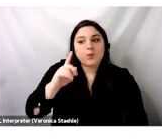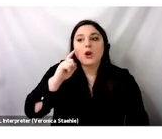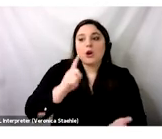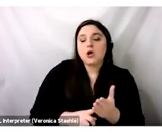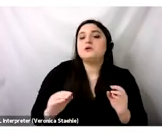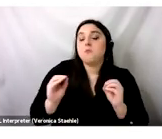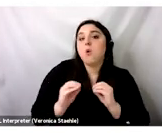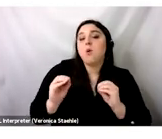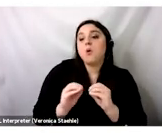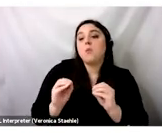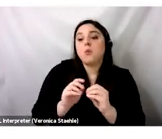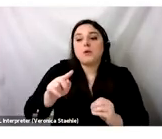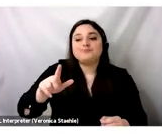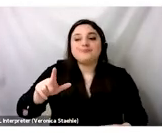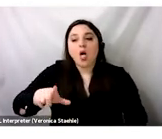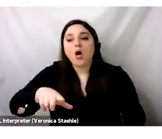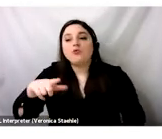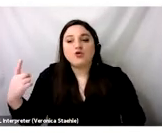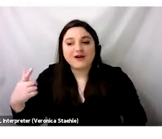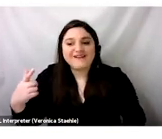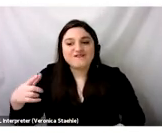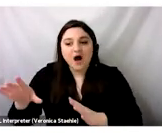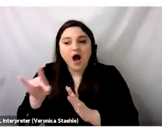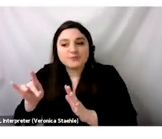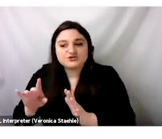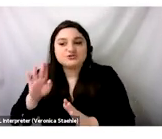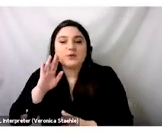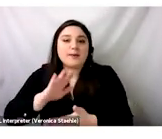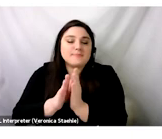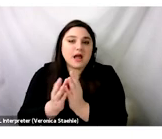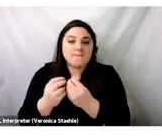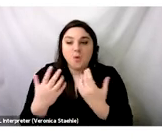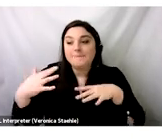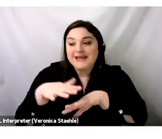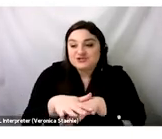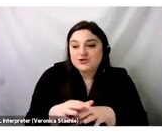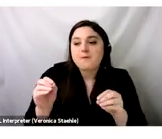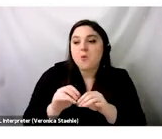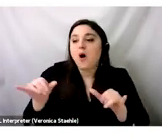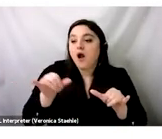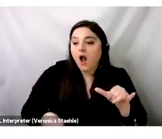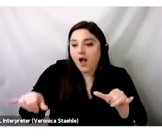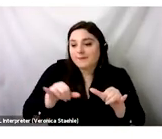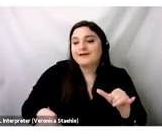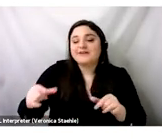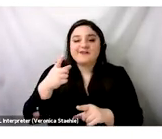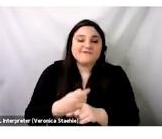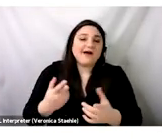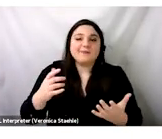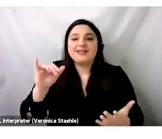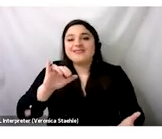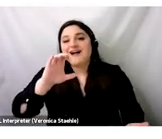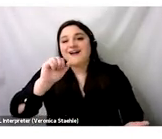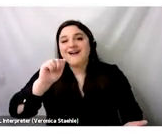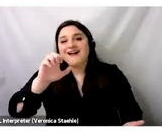hopefully a lot of alternatives hitting the mainstream soon that are more from, you know, whatever we've heard of,